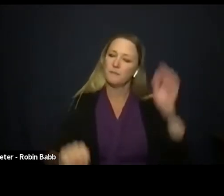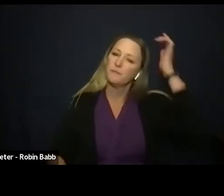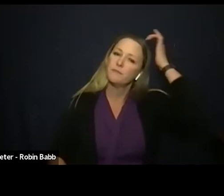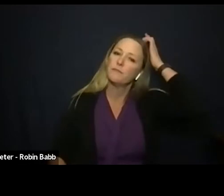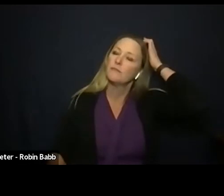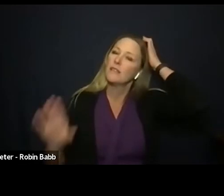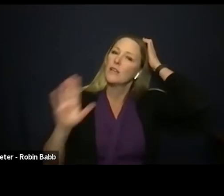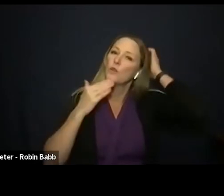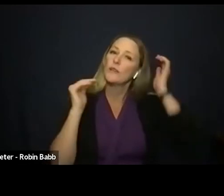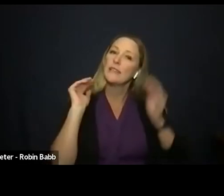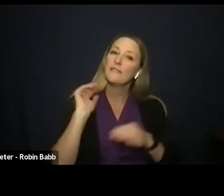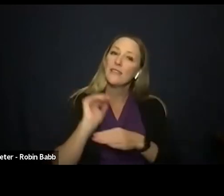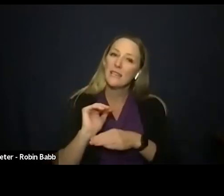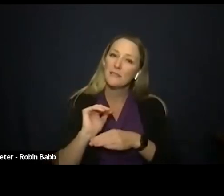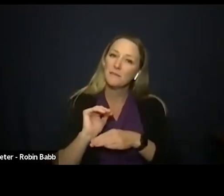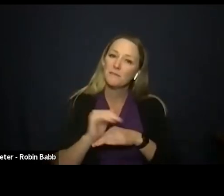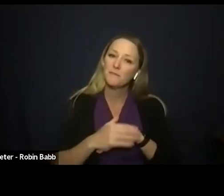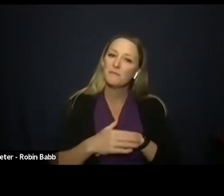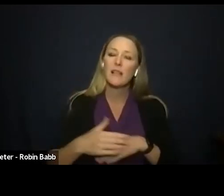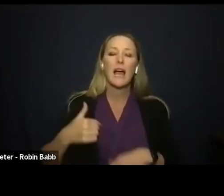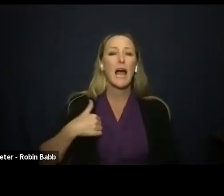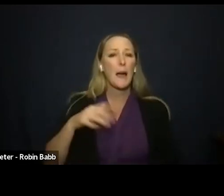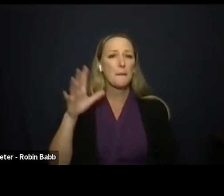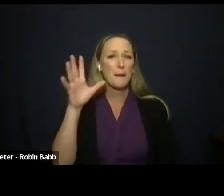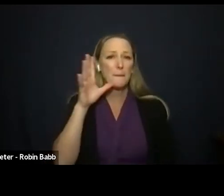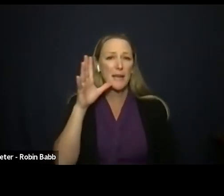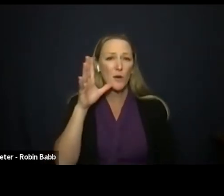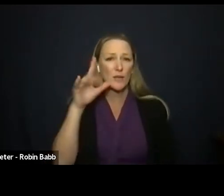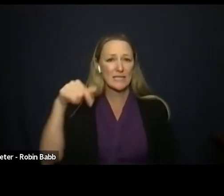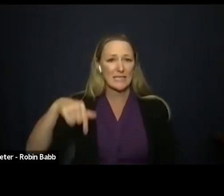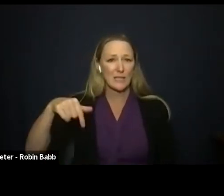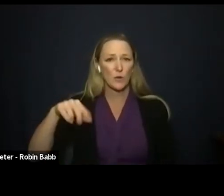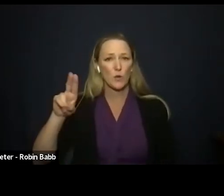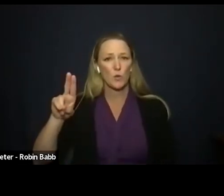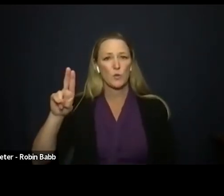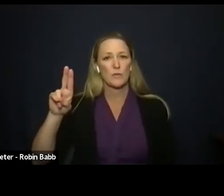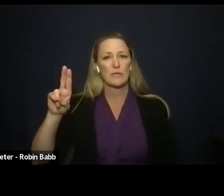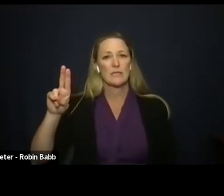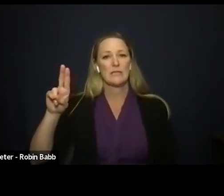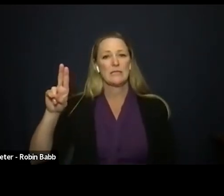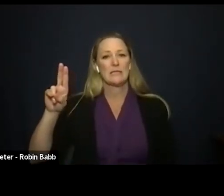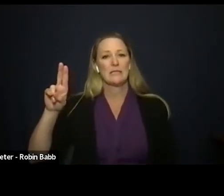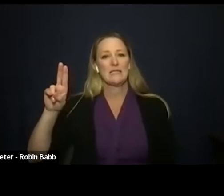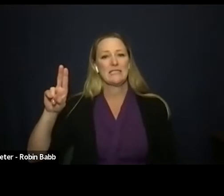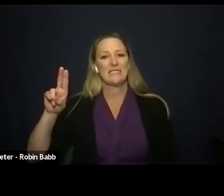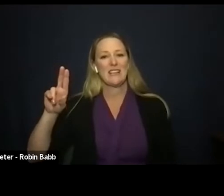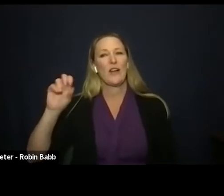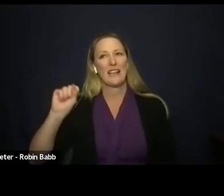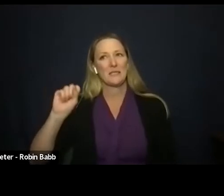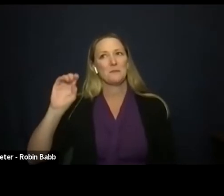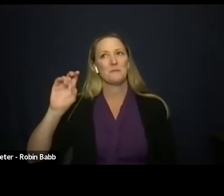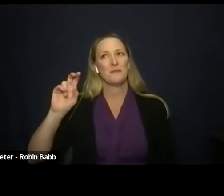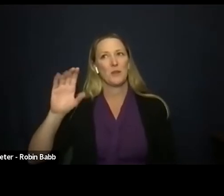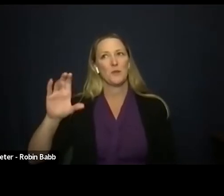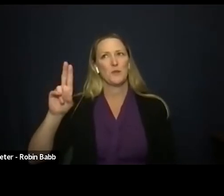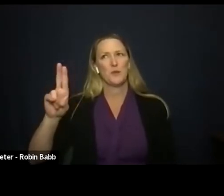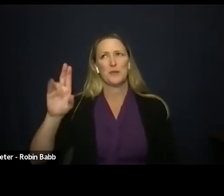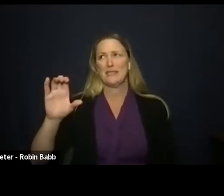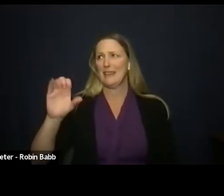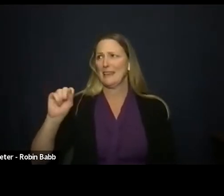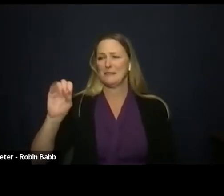good evening i'm a parent at sbusd and with one child currently in the district and two more starting in